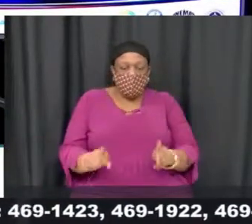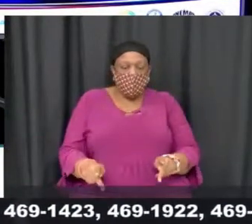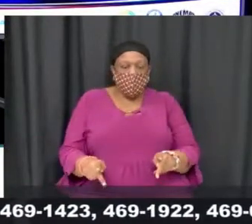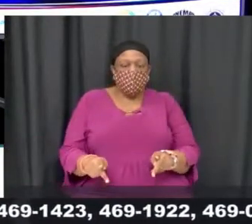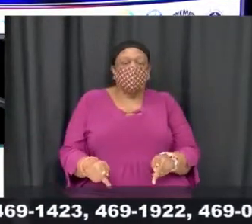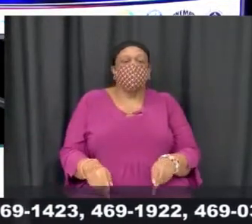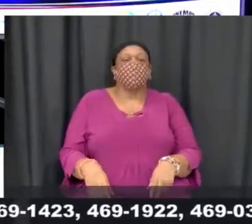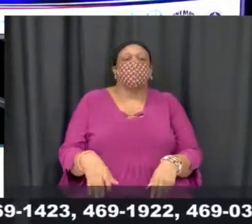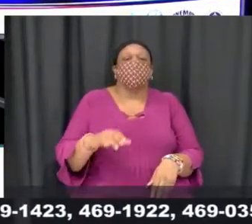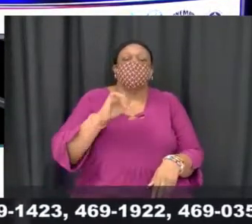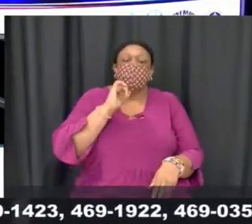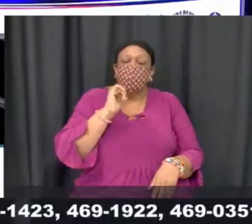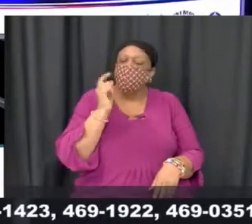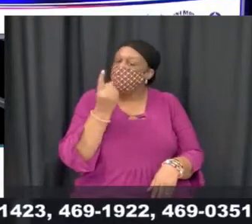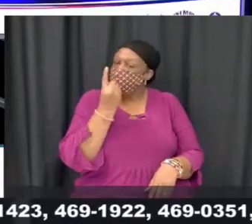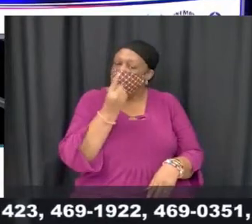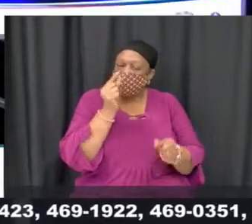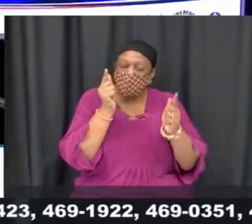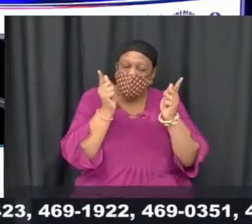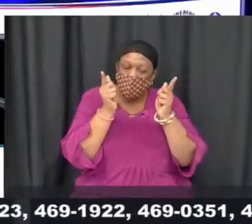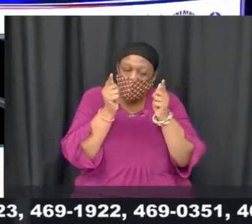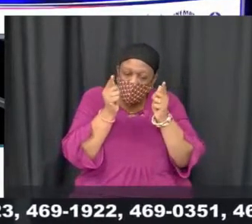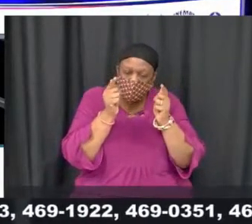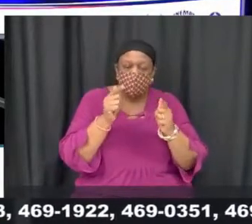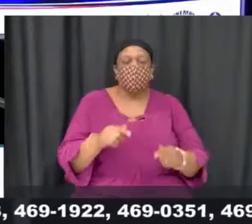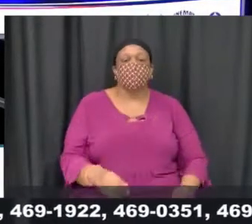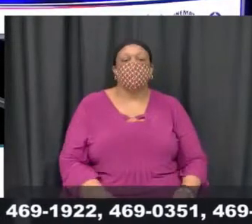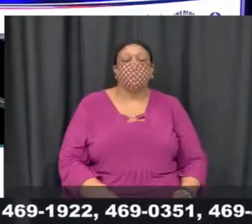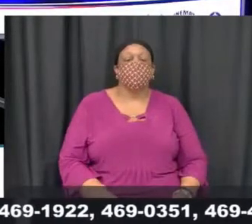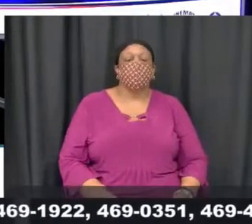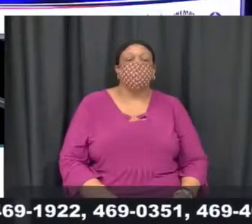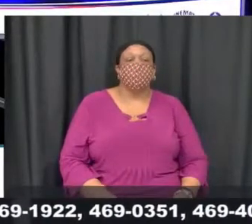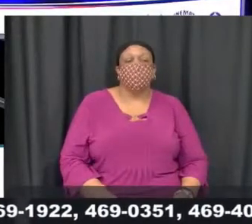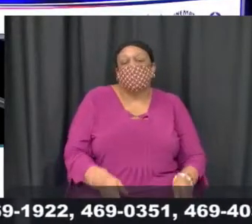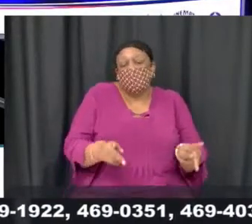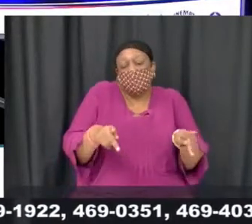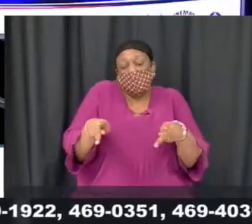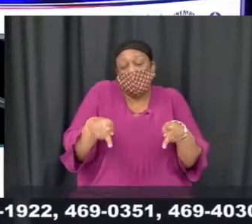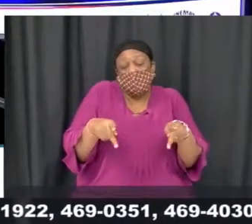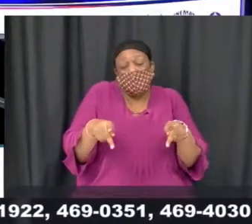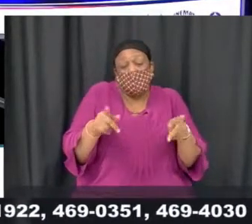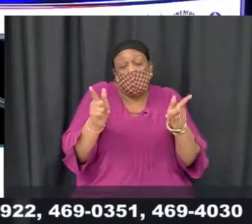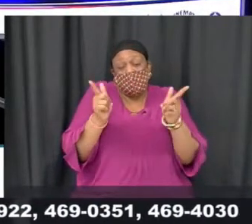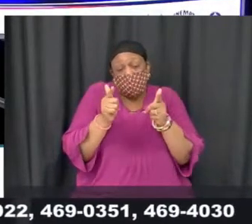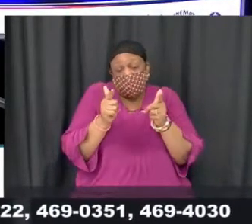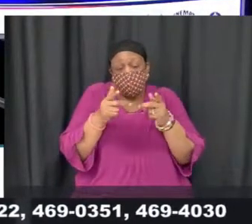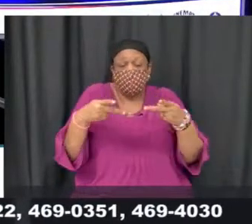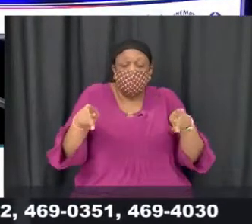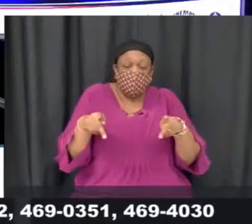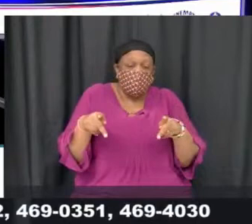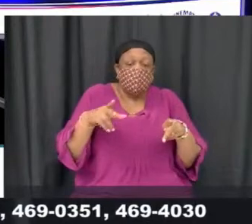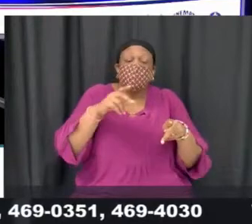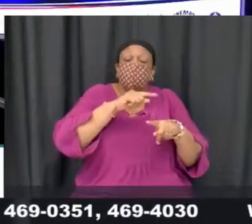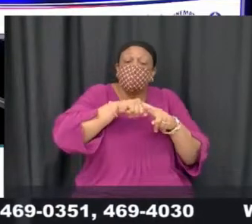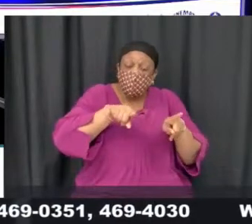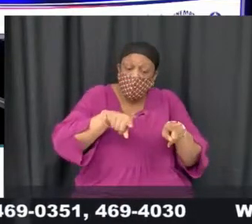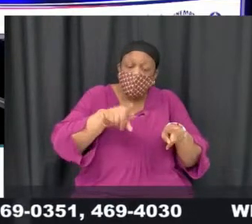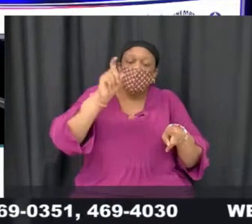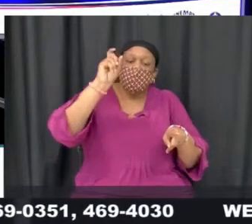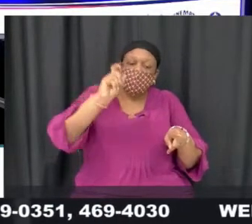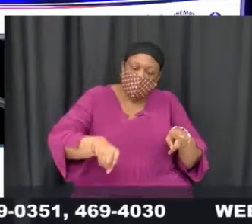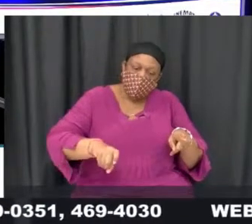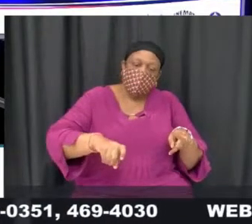social activities will be allowed. Permission must be sought from the Commissioner of Police, again in writing,